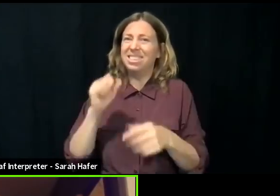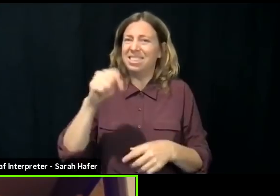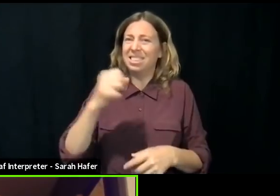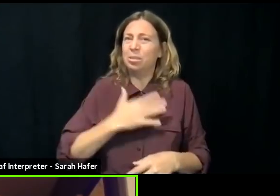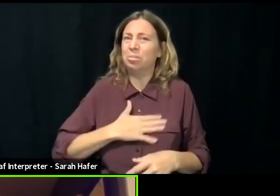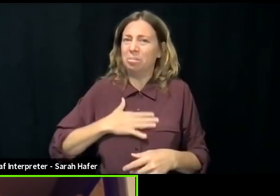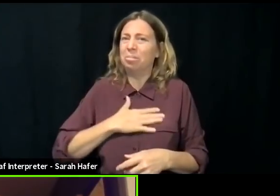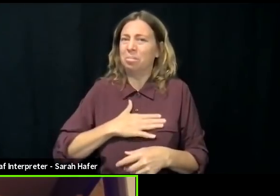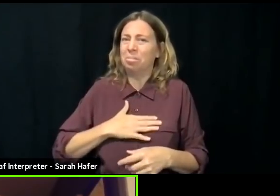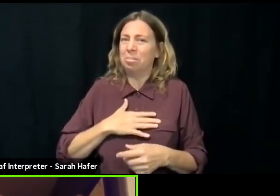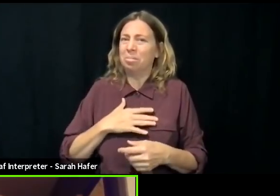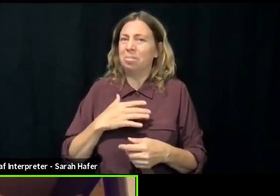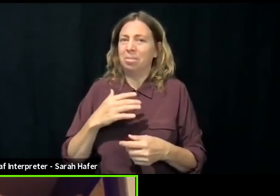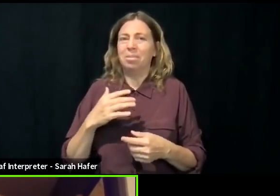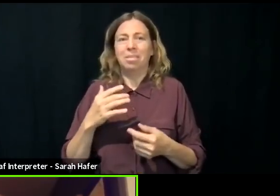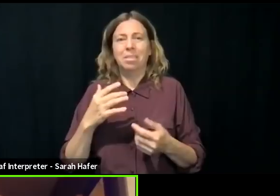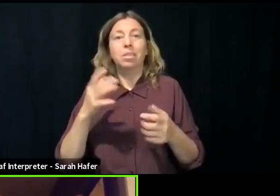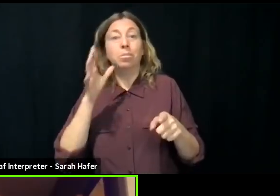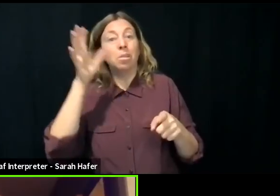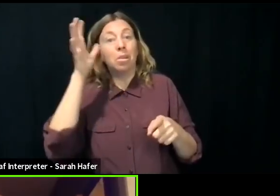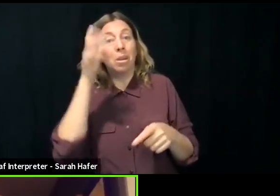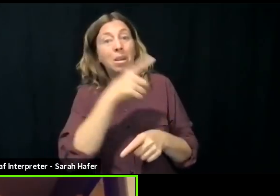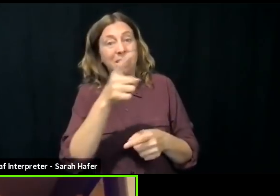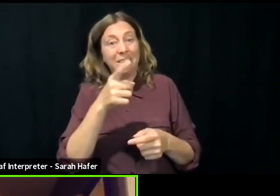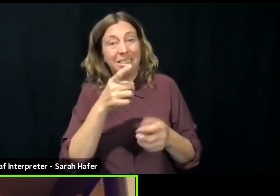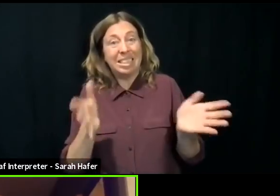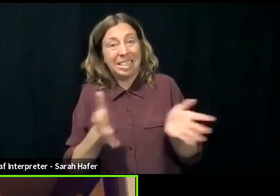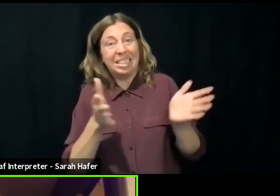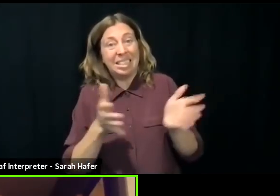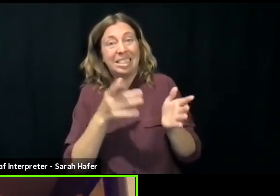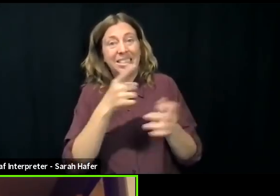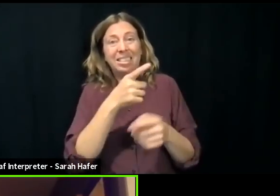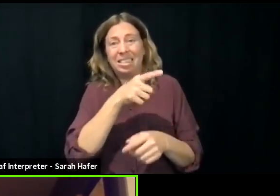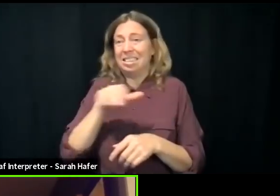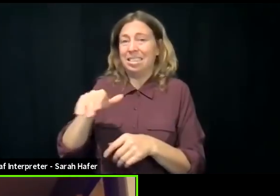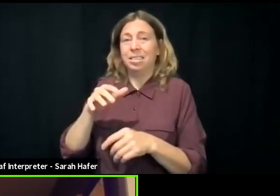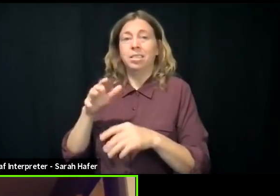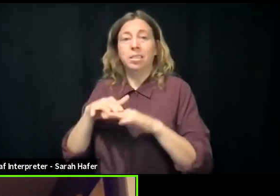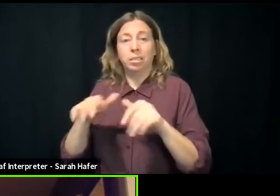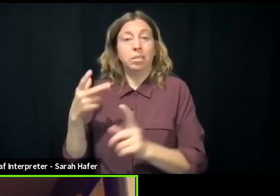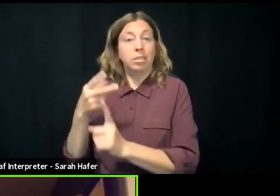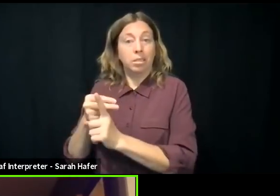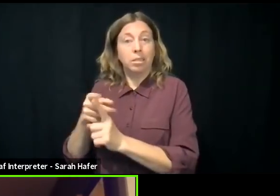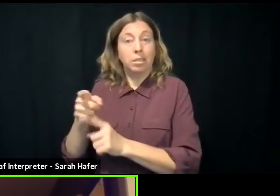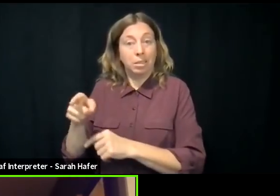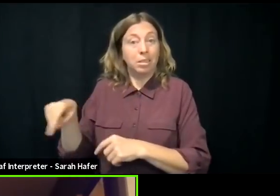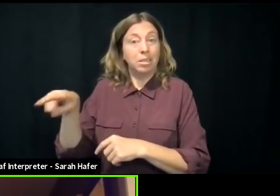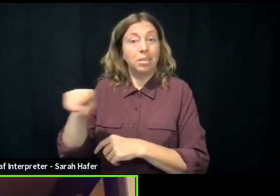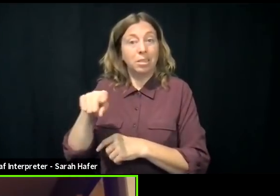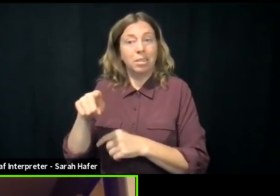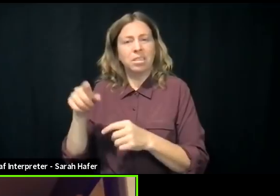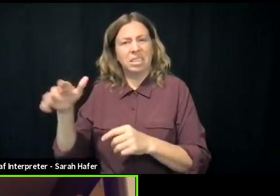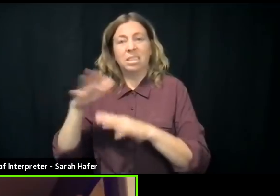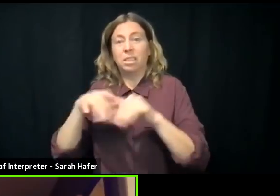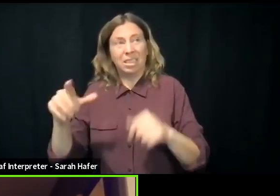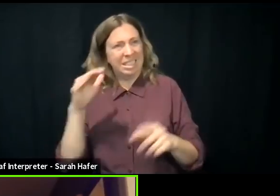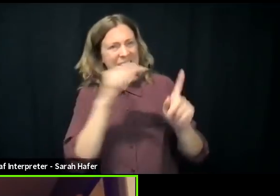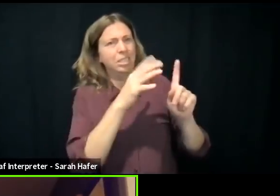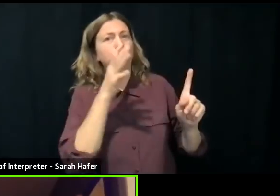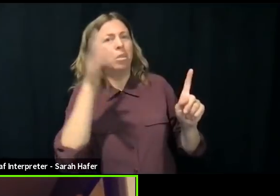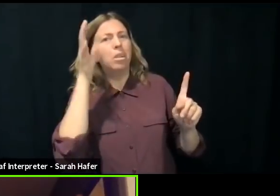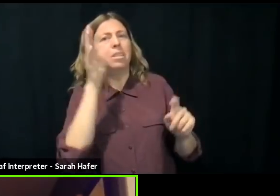range to get vaccines. And I would encourage children to ask your parents, seek out information from your doctor, your